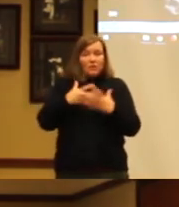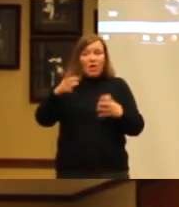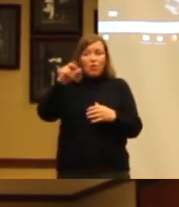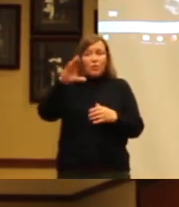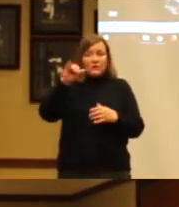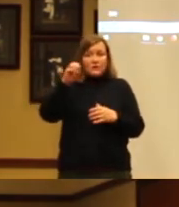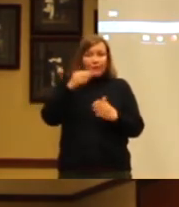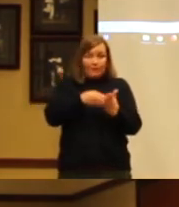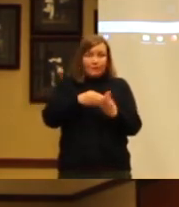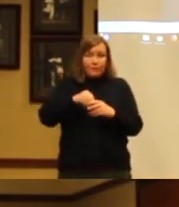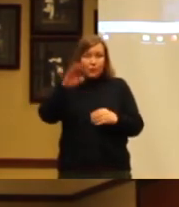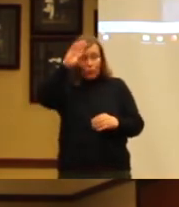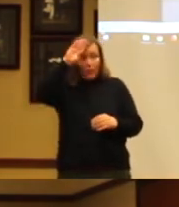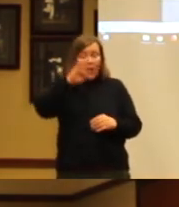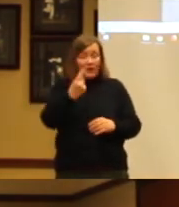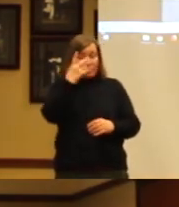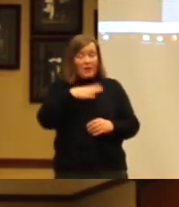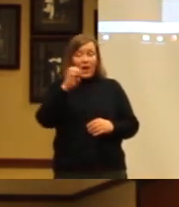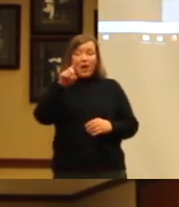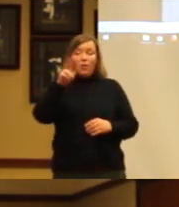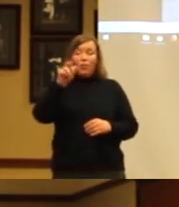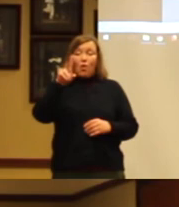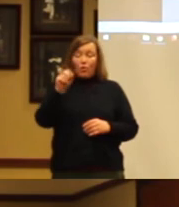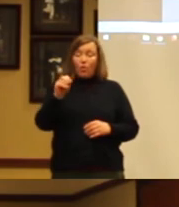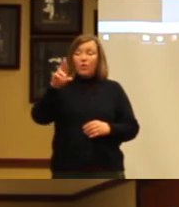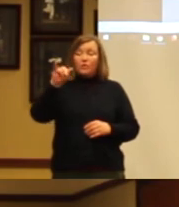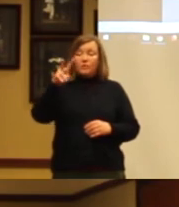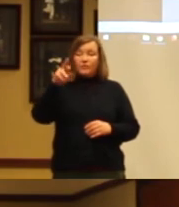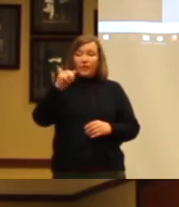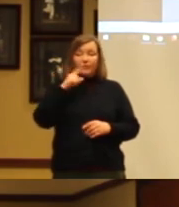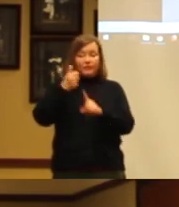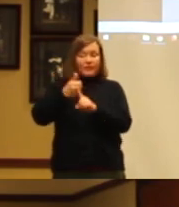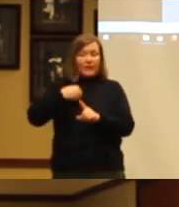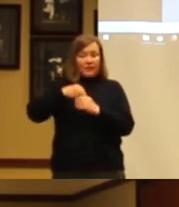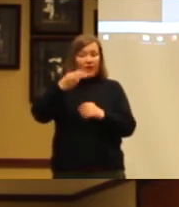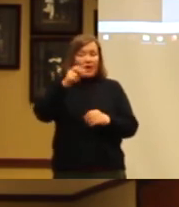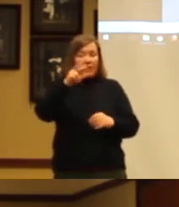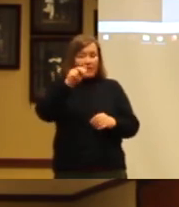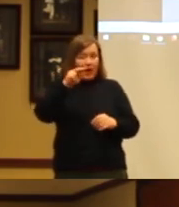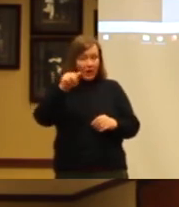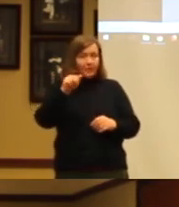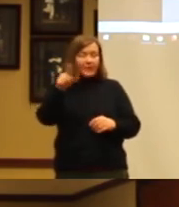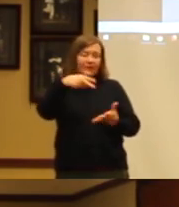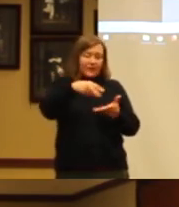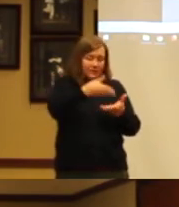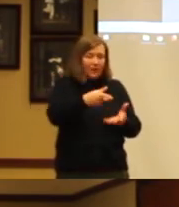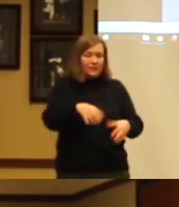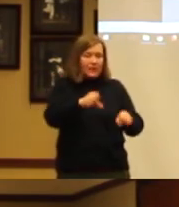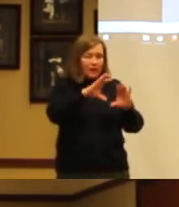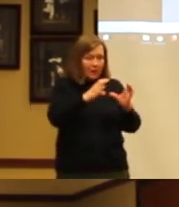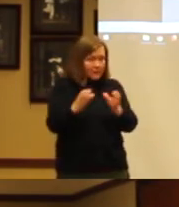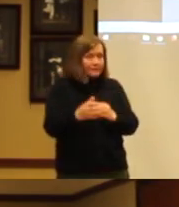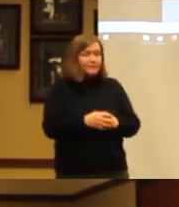Cuba. And this man, Eduardo Rivero, he was in Havana dancing and taking classes. And